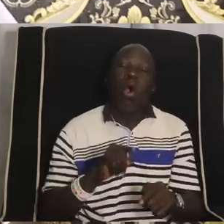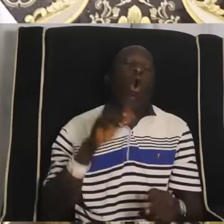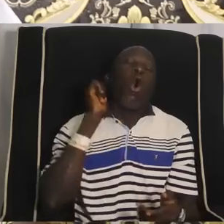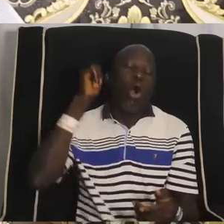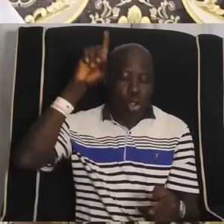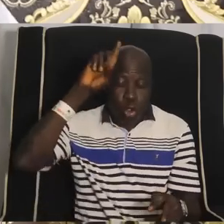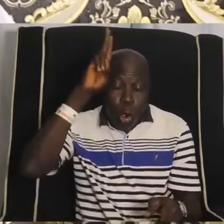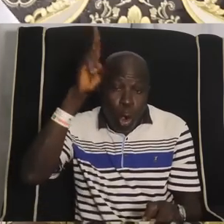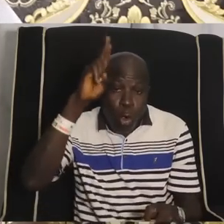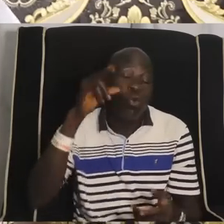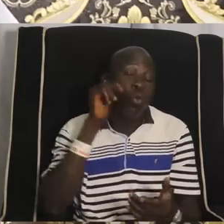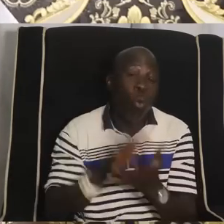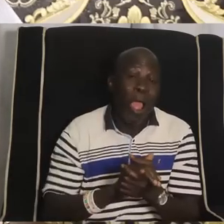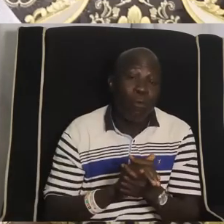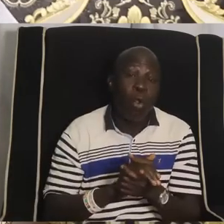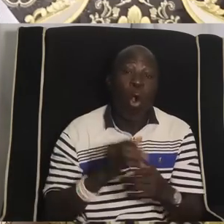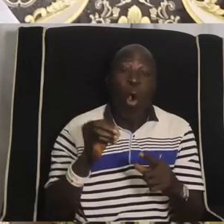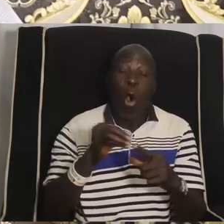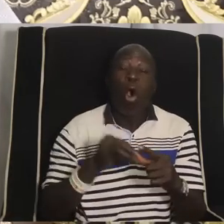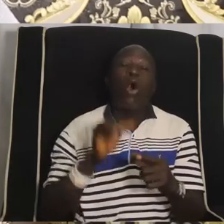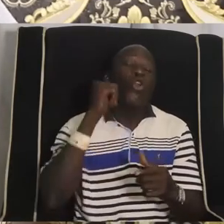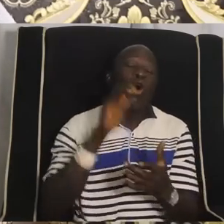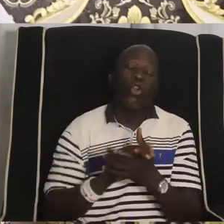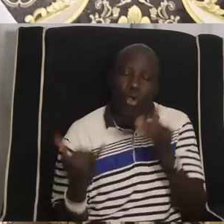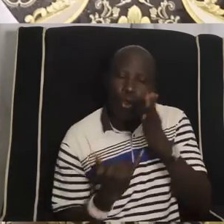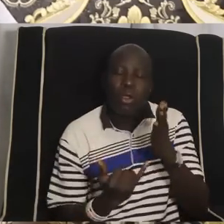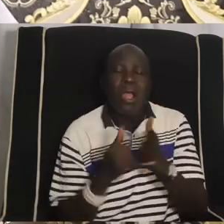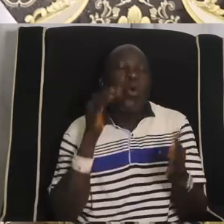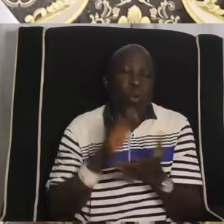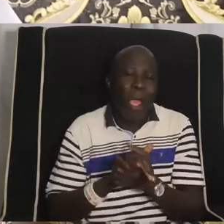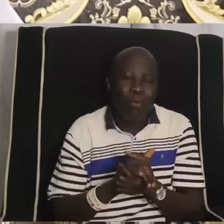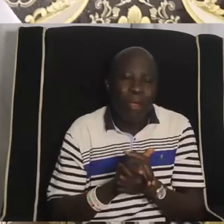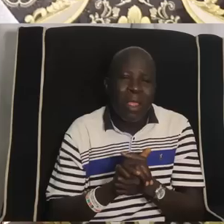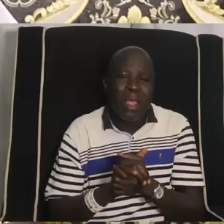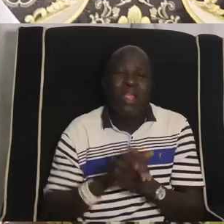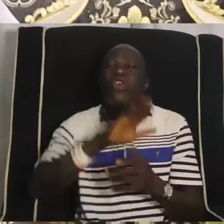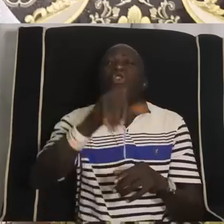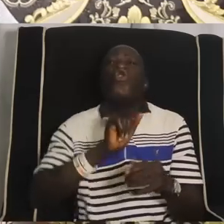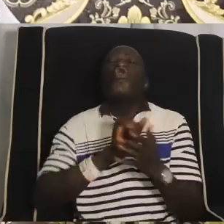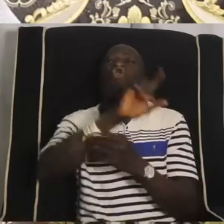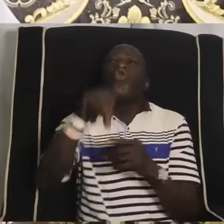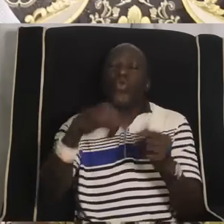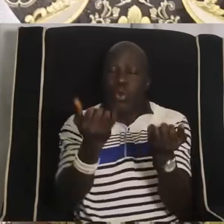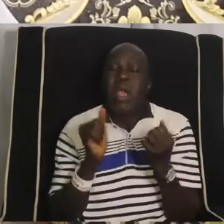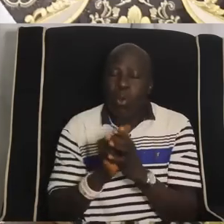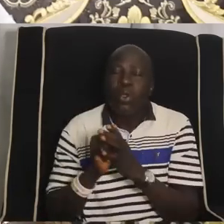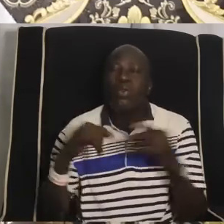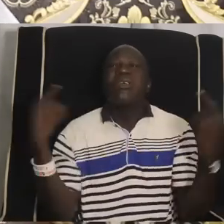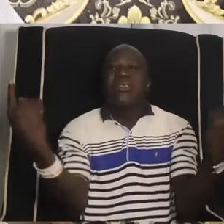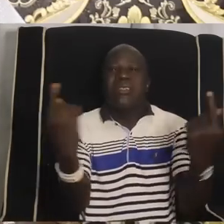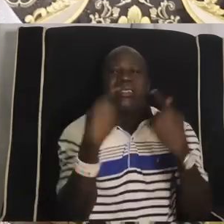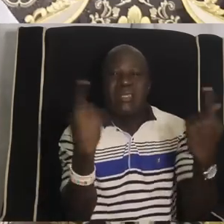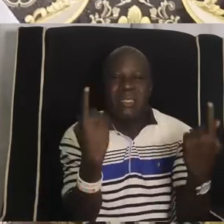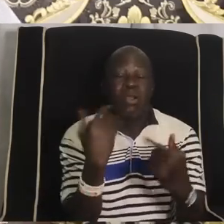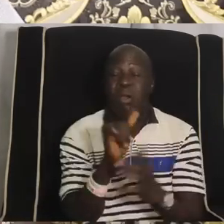wife. Or your uncle's wife? Abi si aburo. Or your younger one's wife? In lack of ese ese iwoju. That is what we